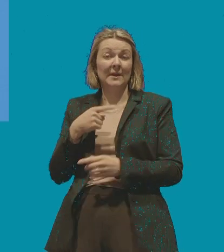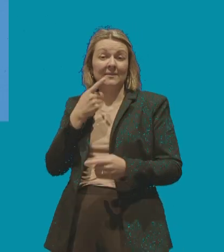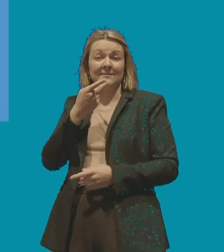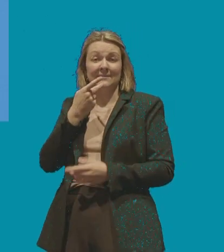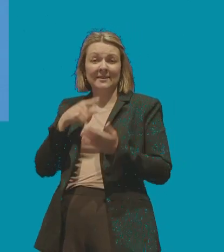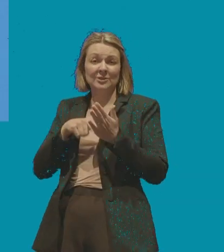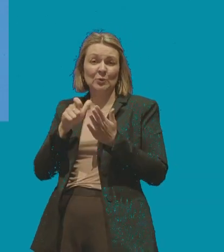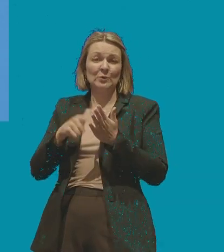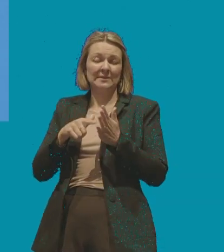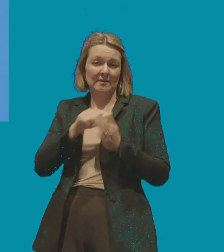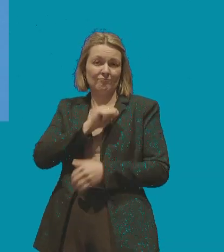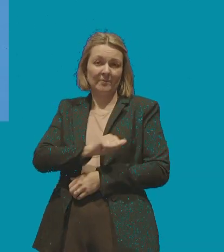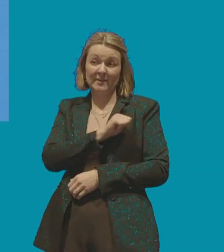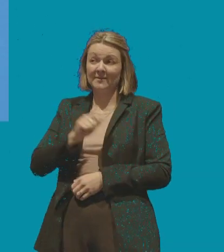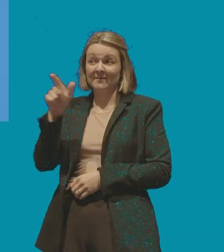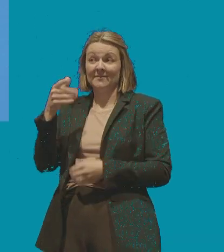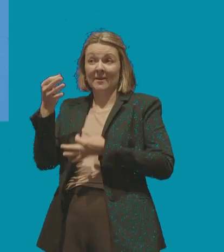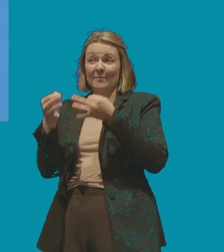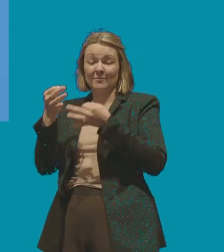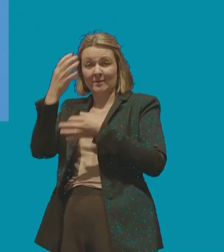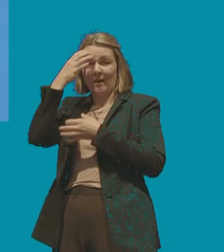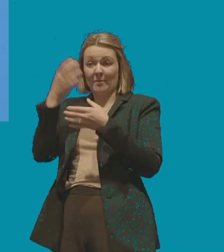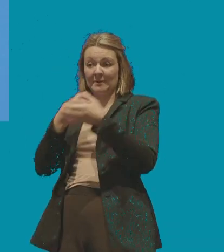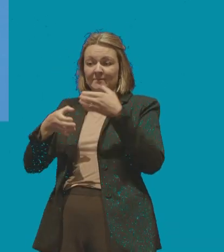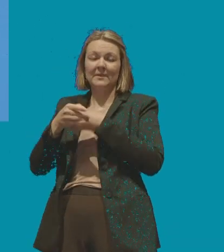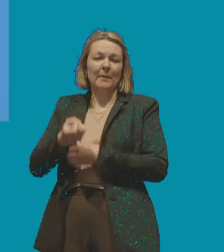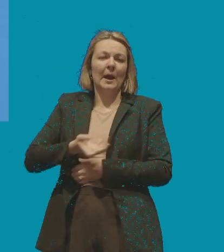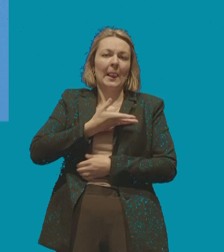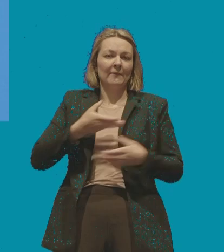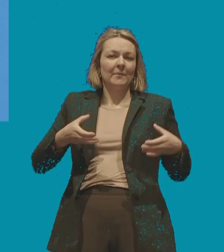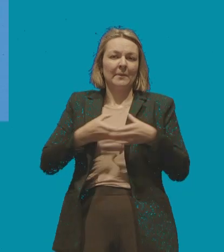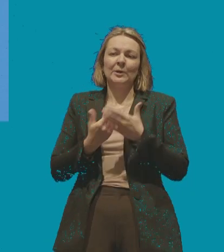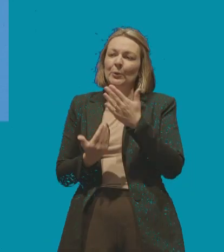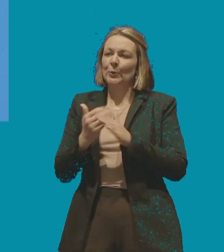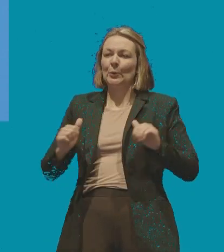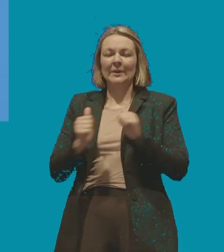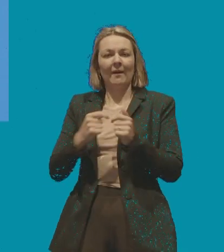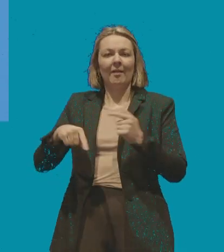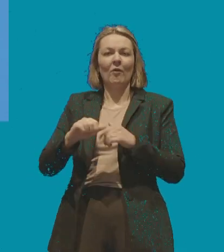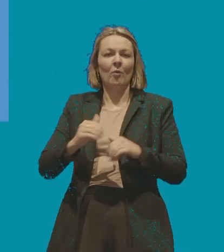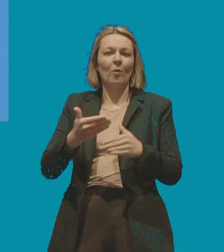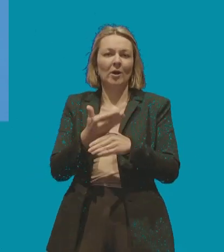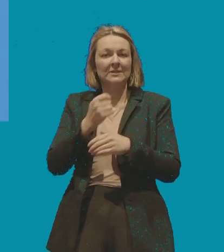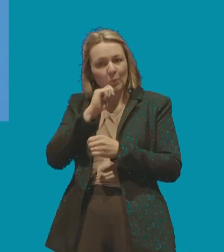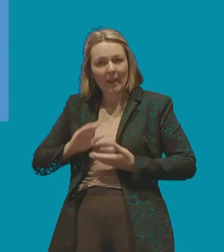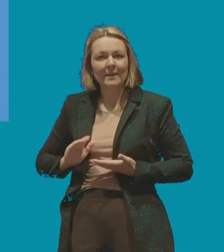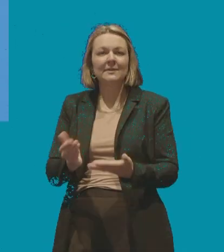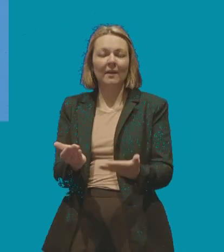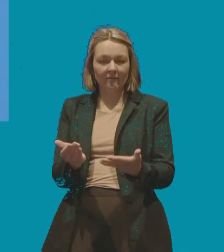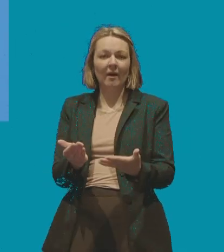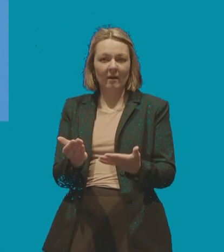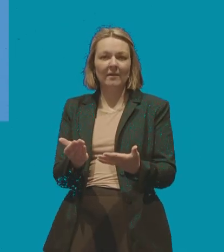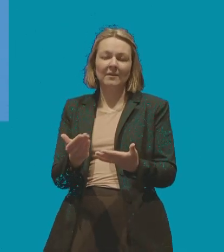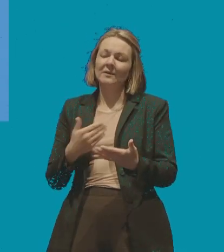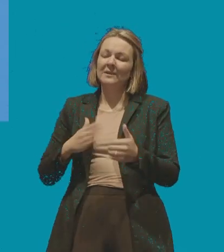sure not only do we get a change of government, but we get a Labour government that delivers the New Deal for workers in full in the first 100